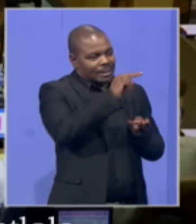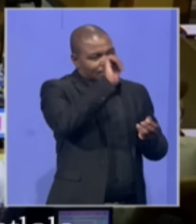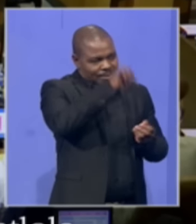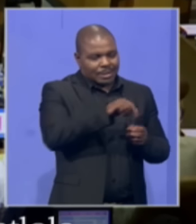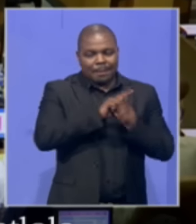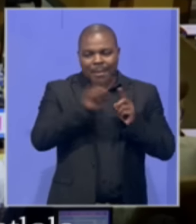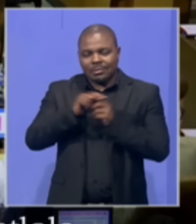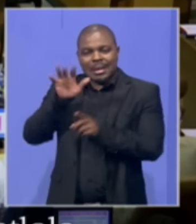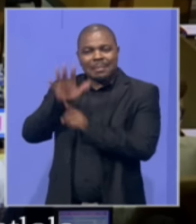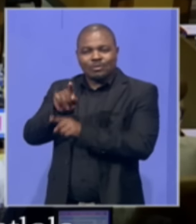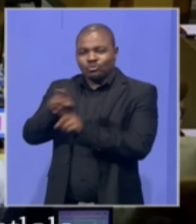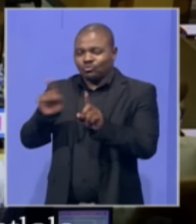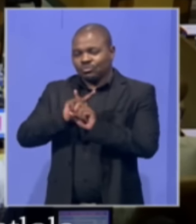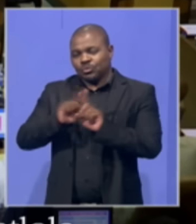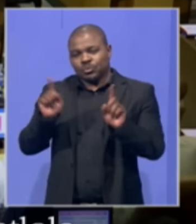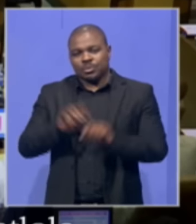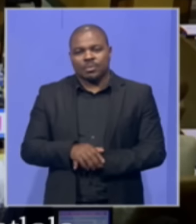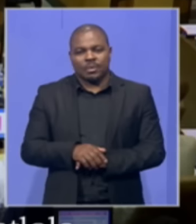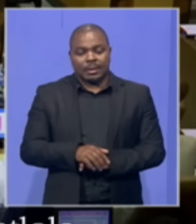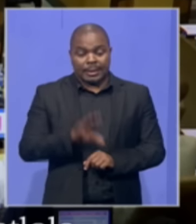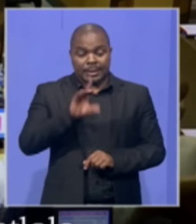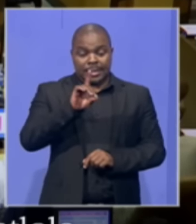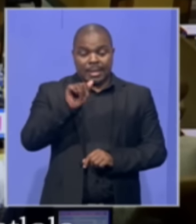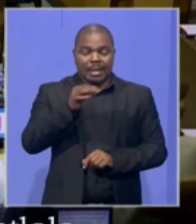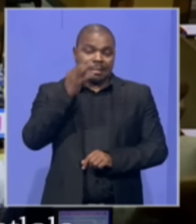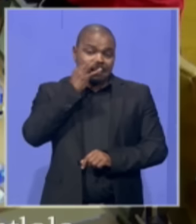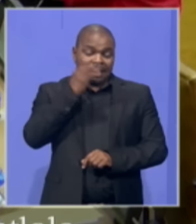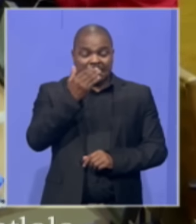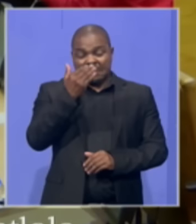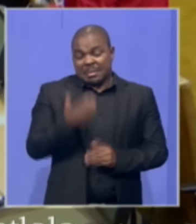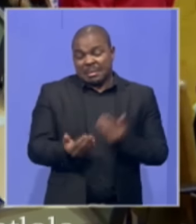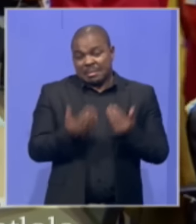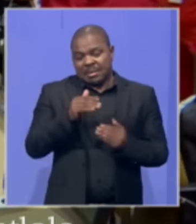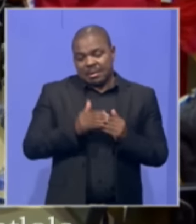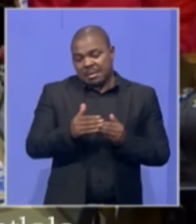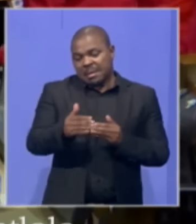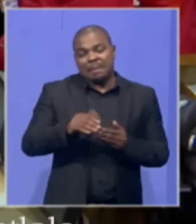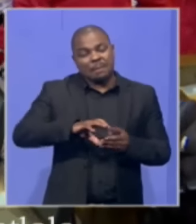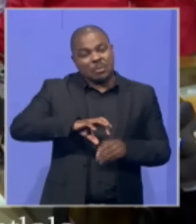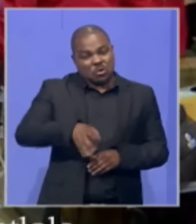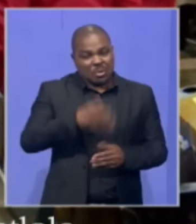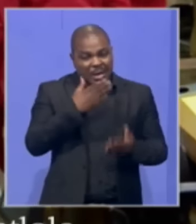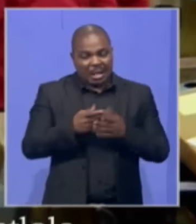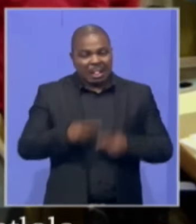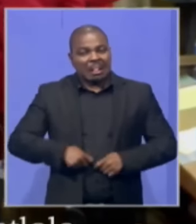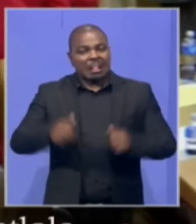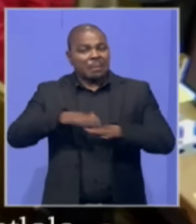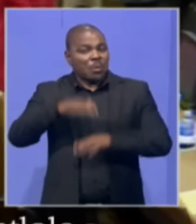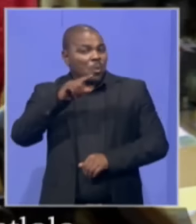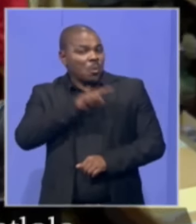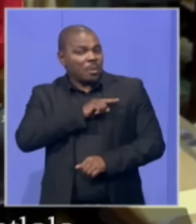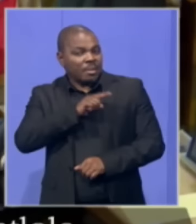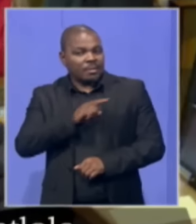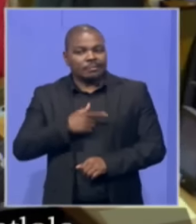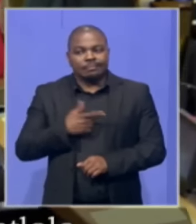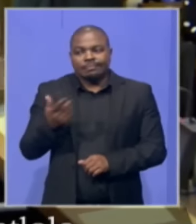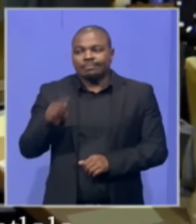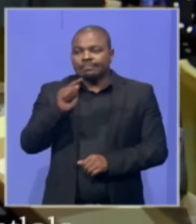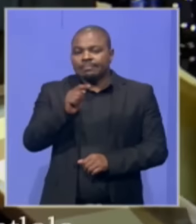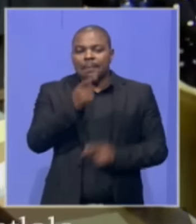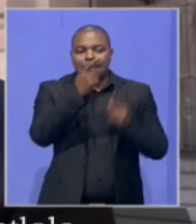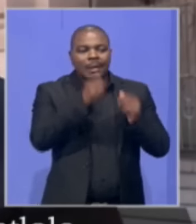Gabagare DA ya re province e ka nne ya iphitlhela e dirisa madi a sa letlelelwang ka ntlha ya go oketsega ga tlhaelo ya